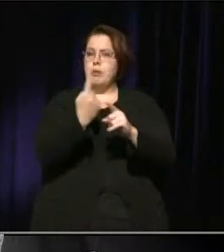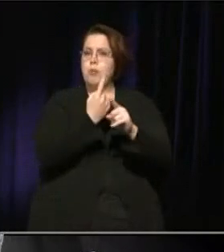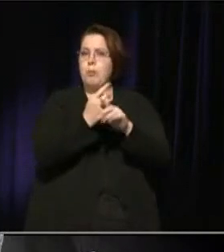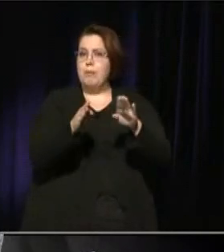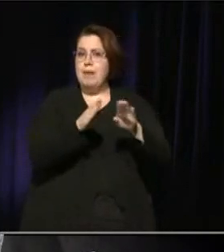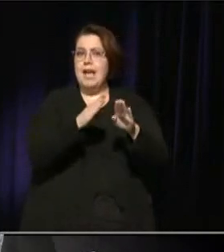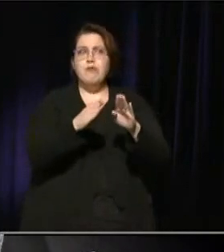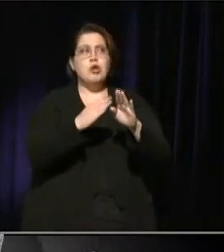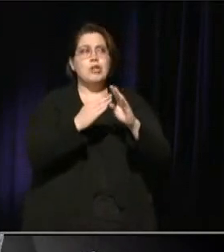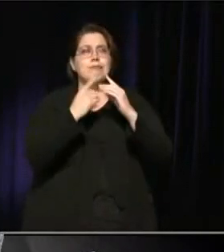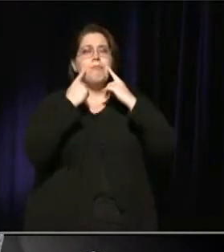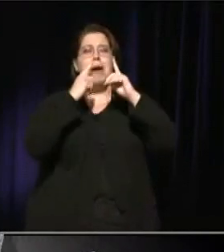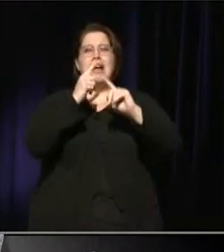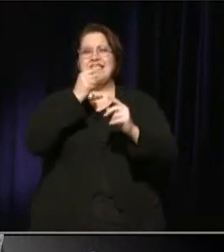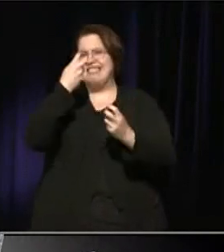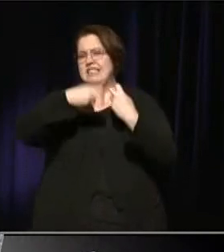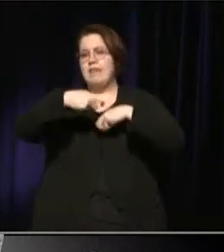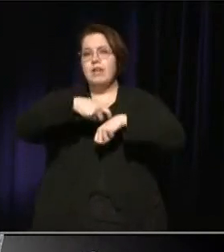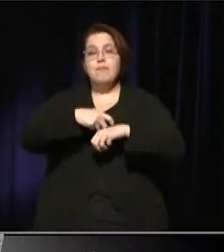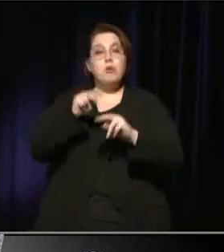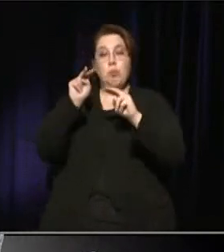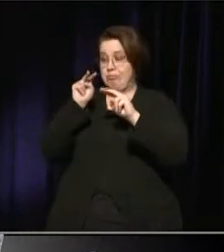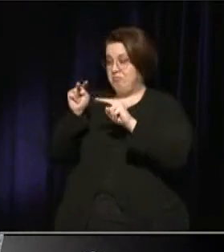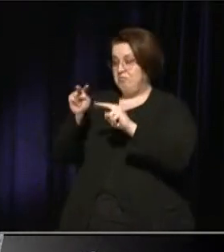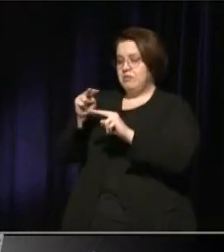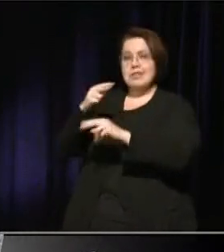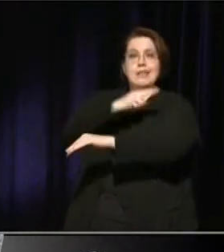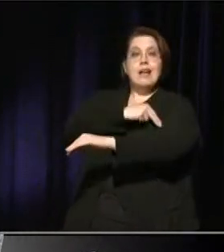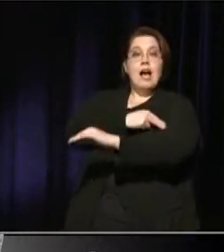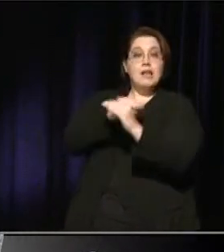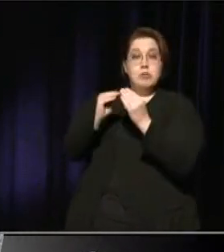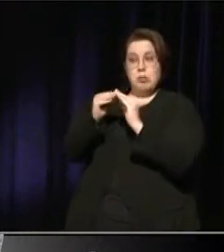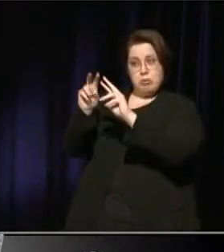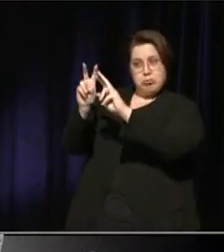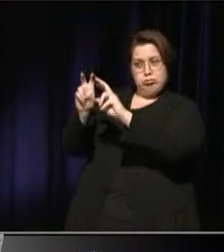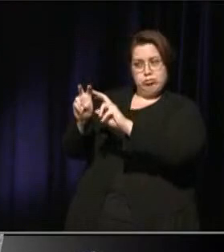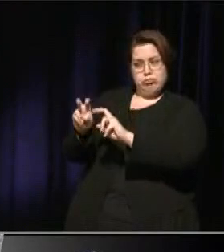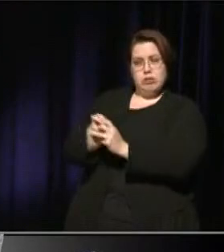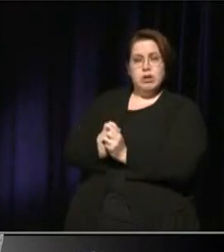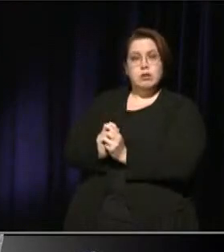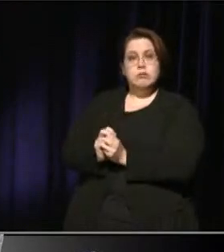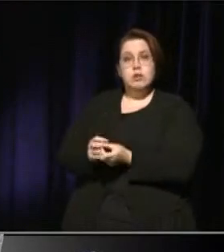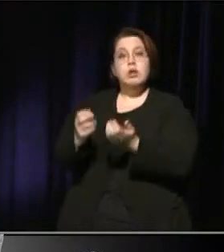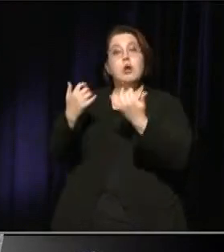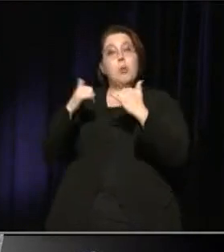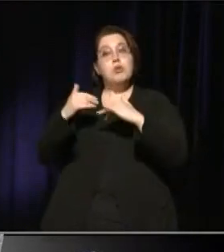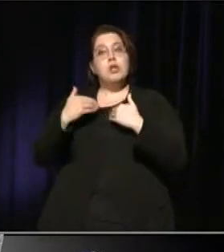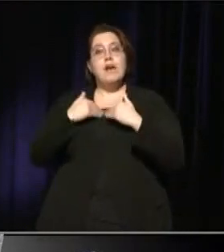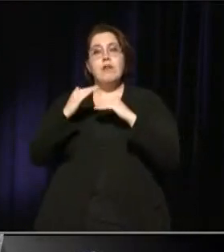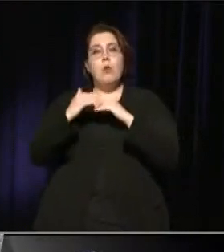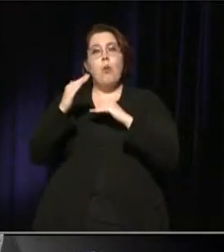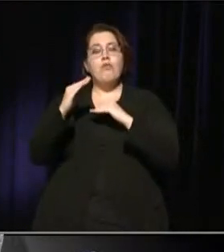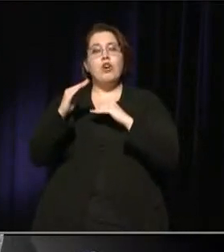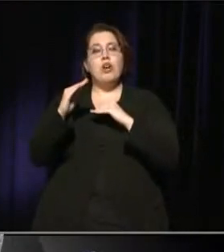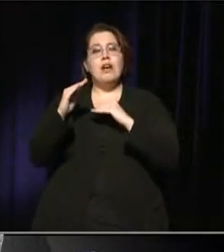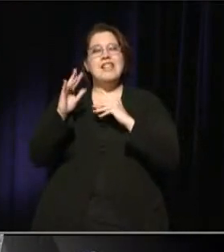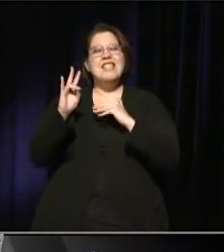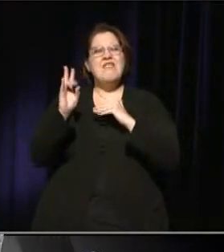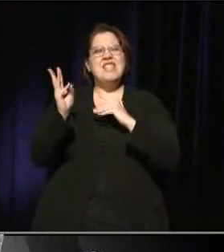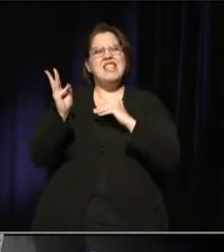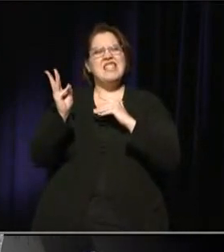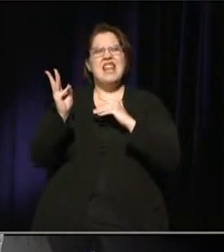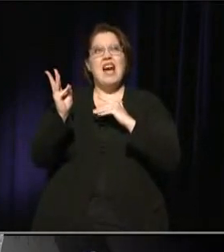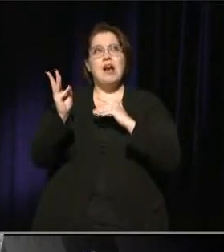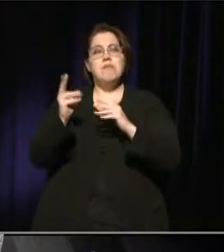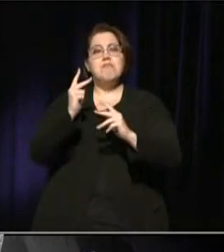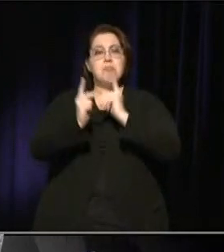of time. We're continuing to watch the hospital numbers closely. We're still carrying over 76